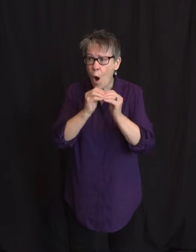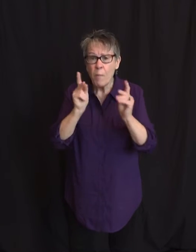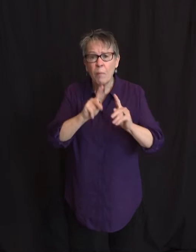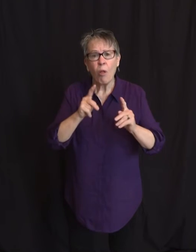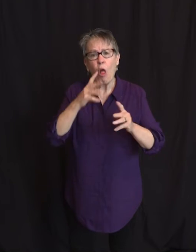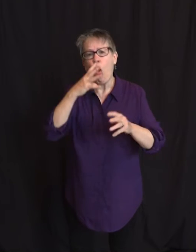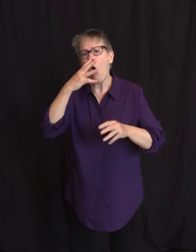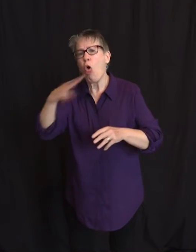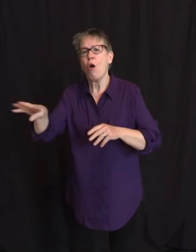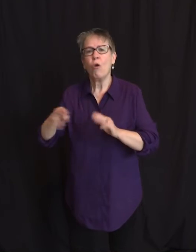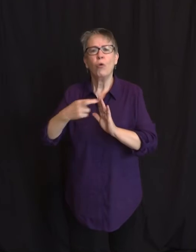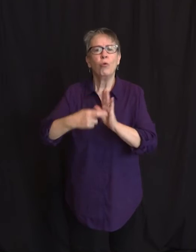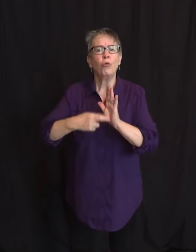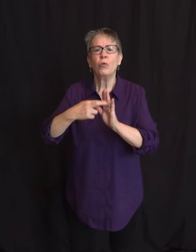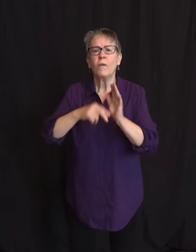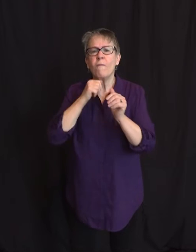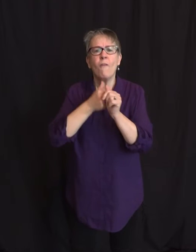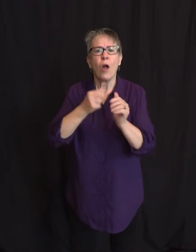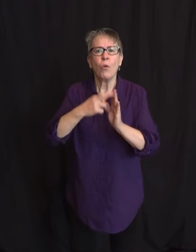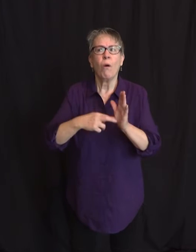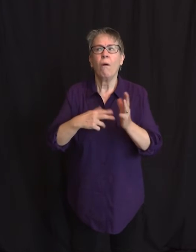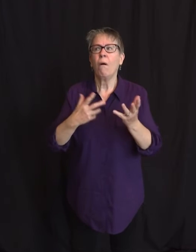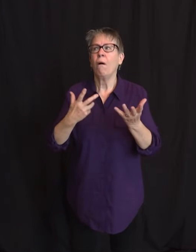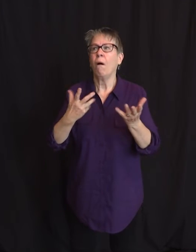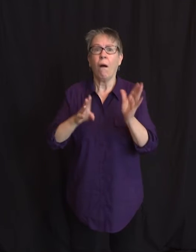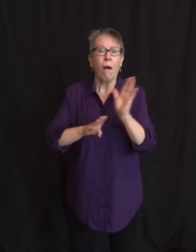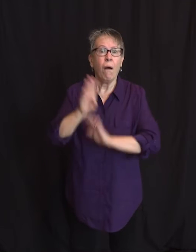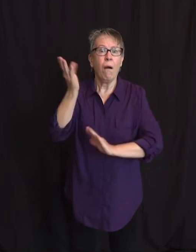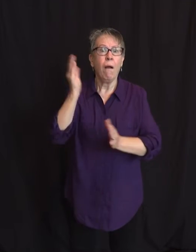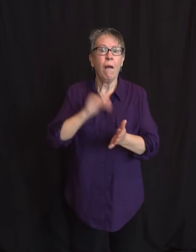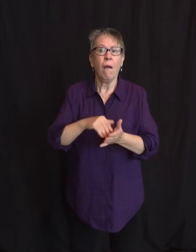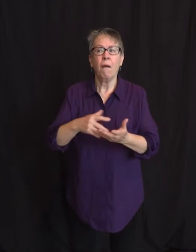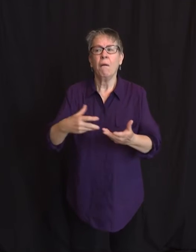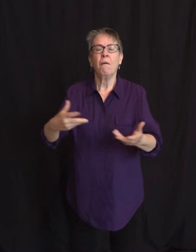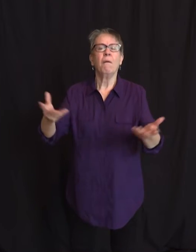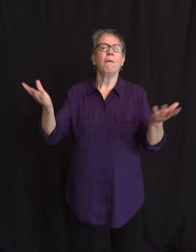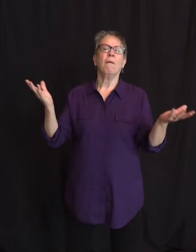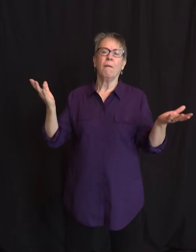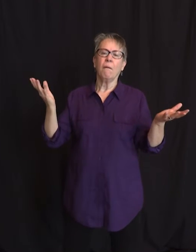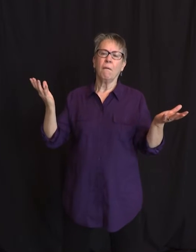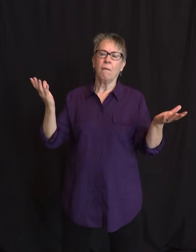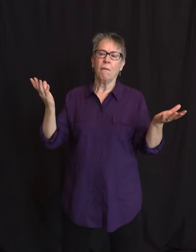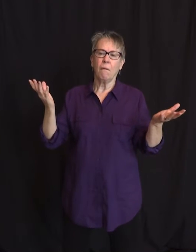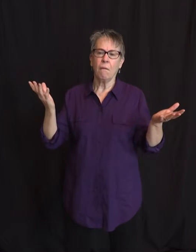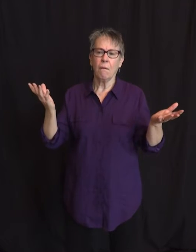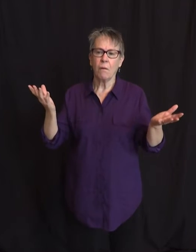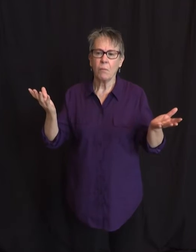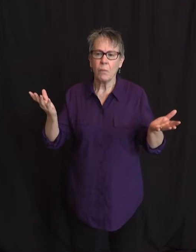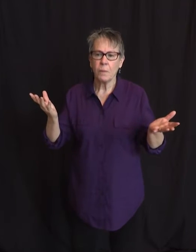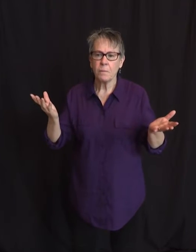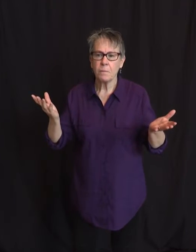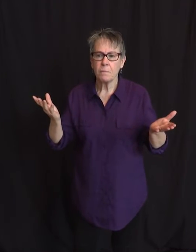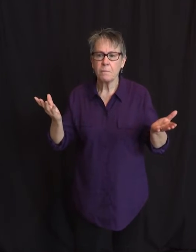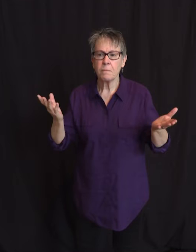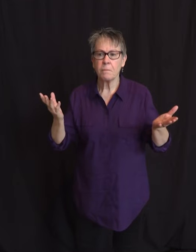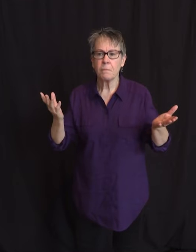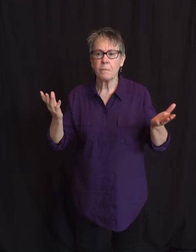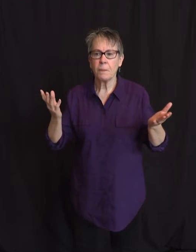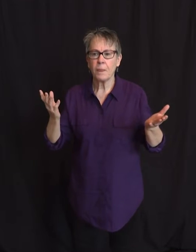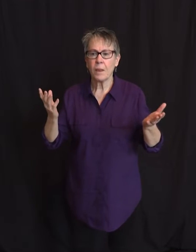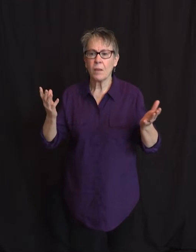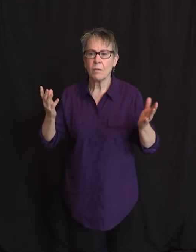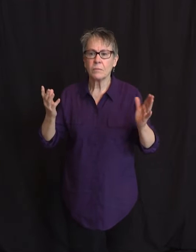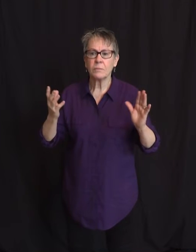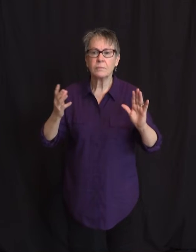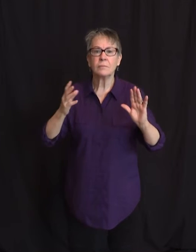guy in Jersey, if not America, if that semblance of norm comes in by Memorial Day. I worry about out-of-state stuff,